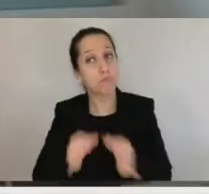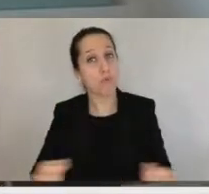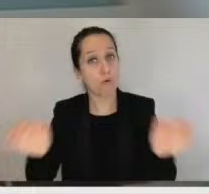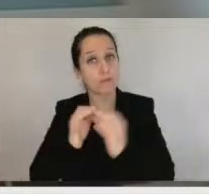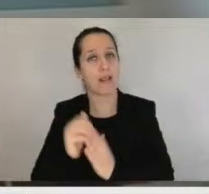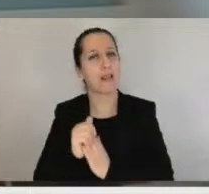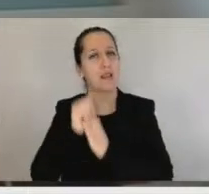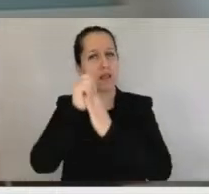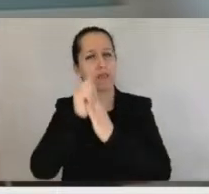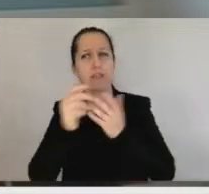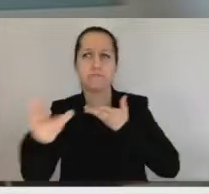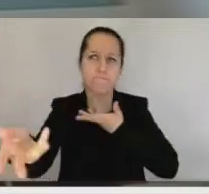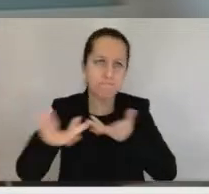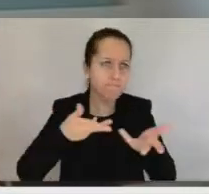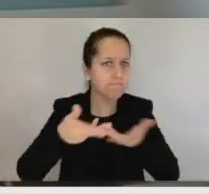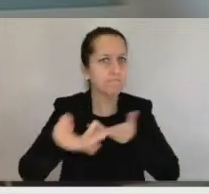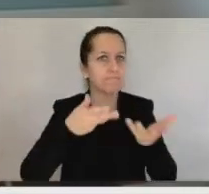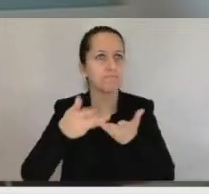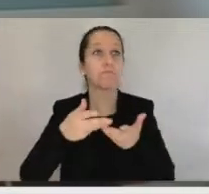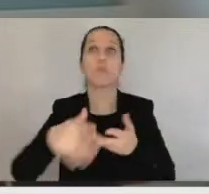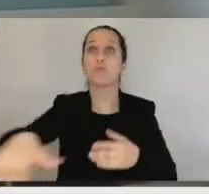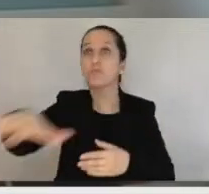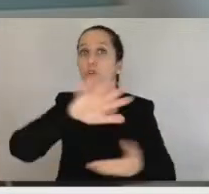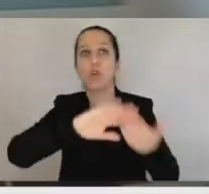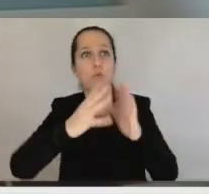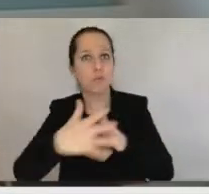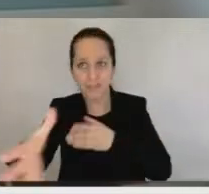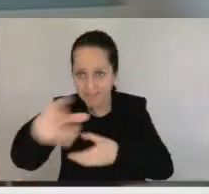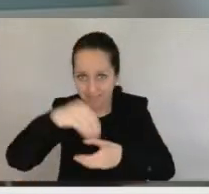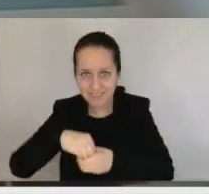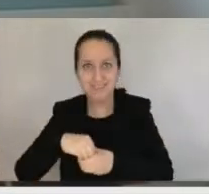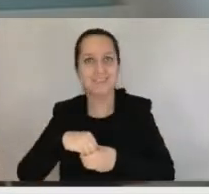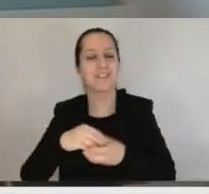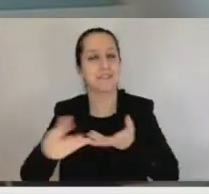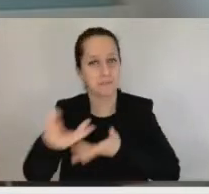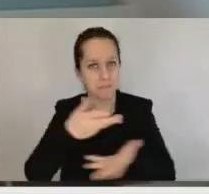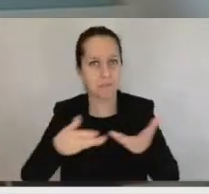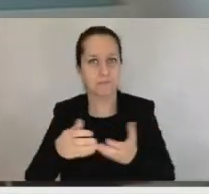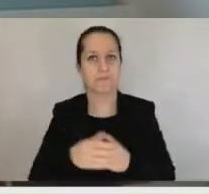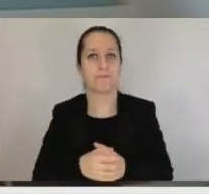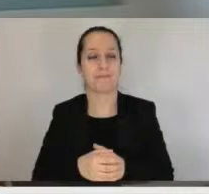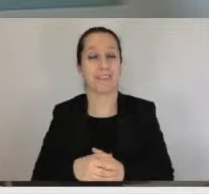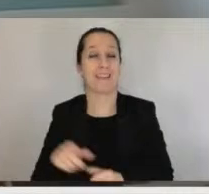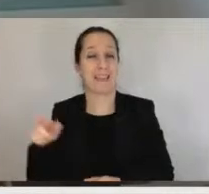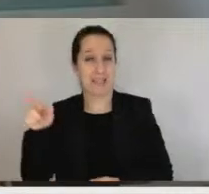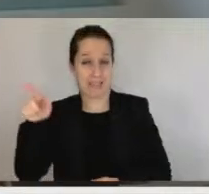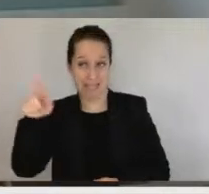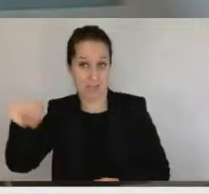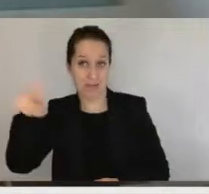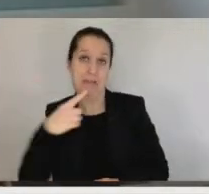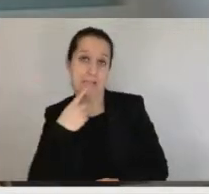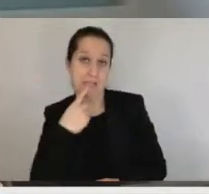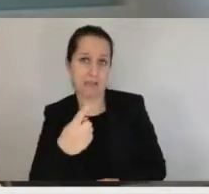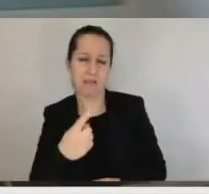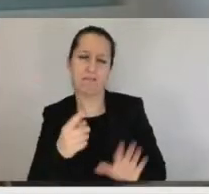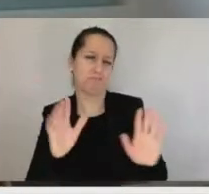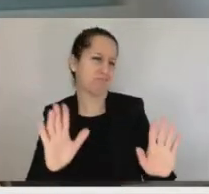other. And they said to me, this is Scotland. We don't do charisma. Well,